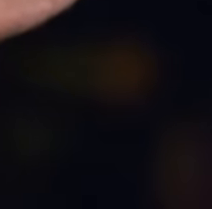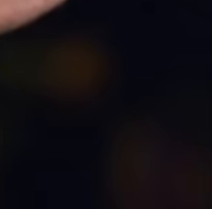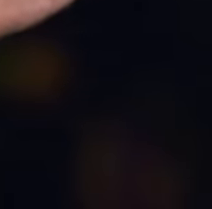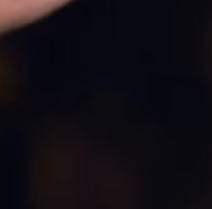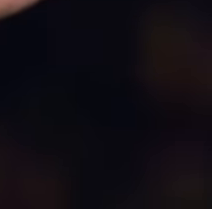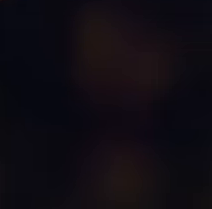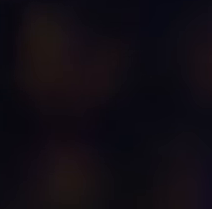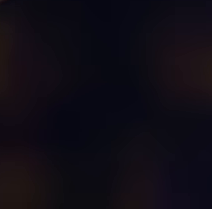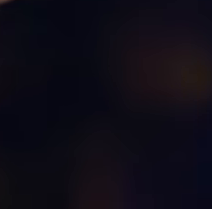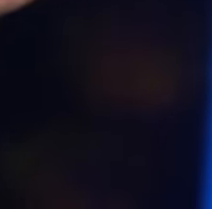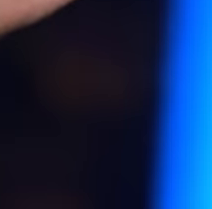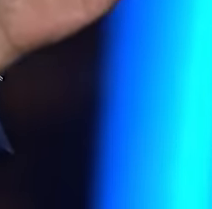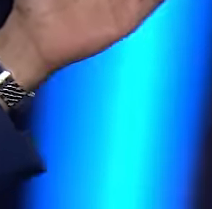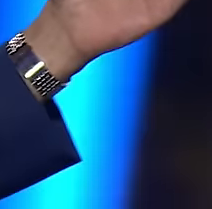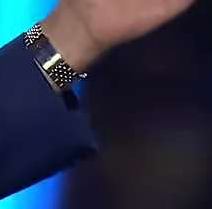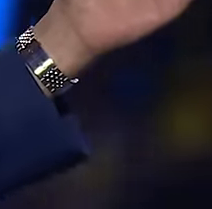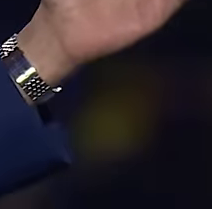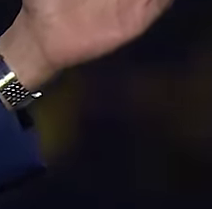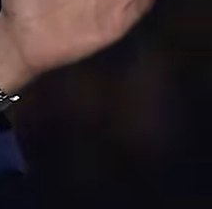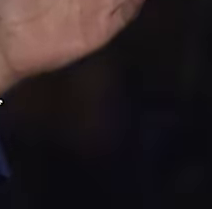thanksgiving.